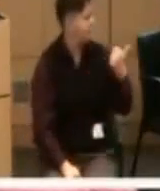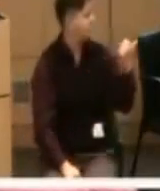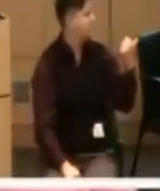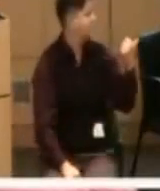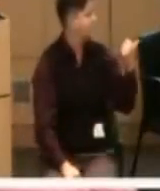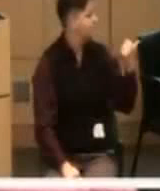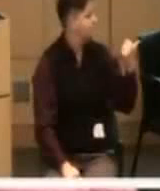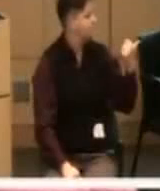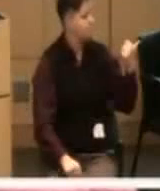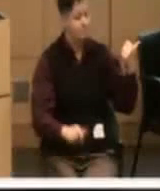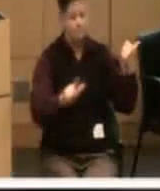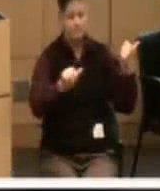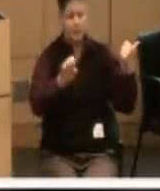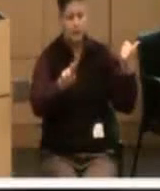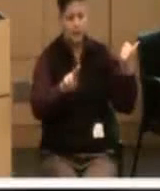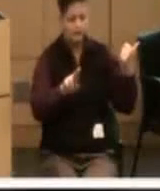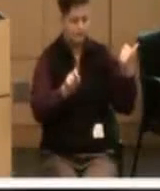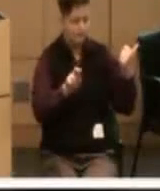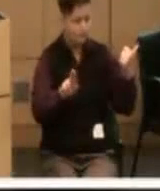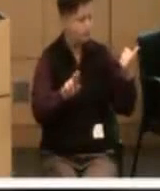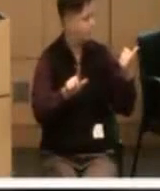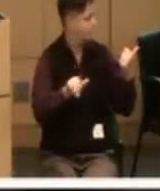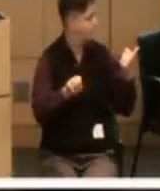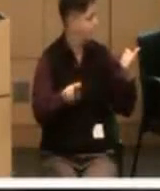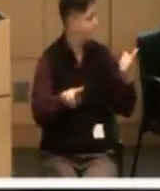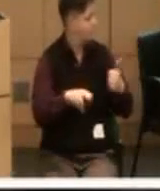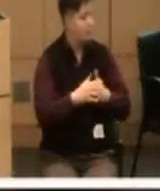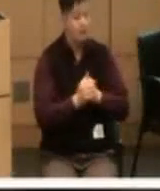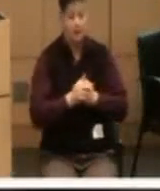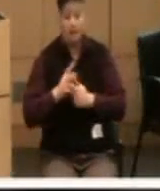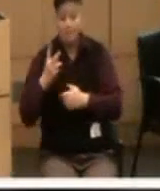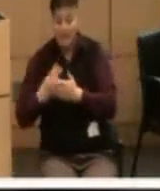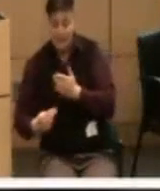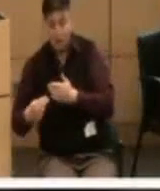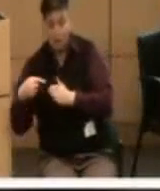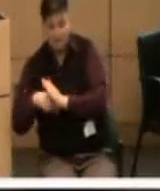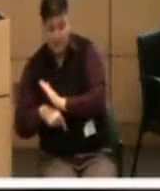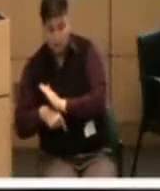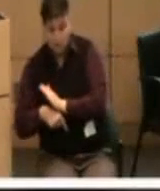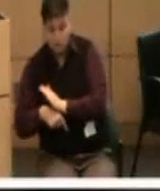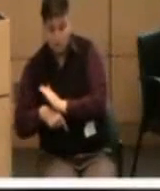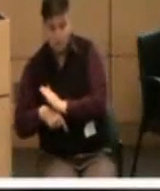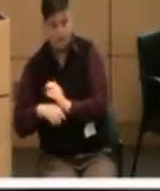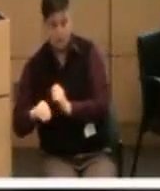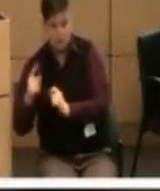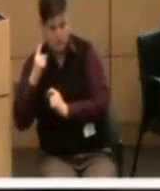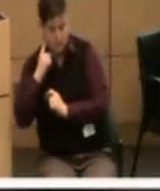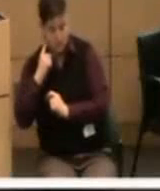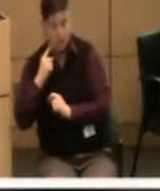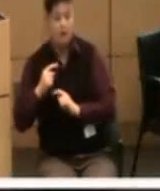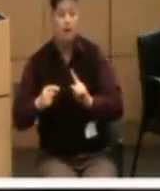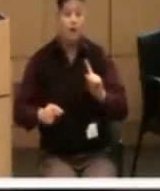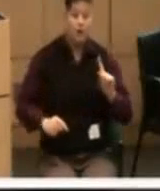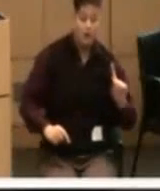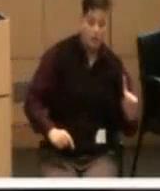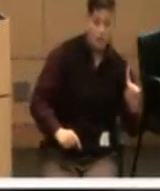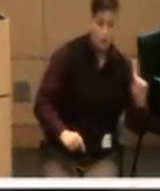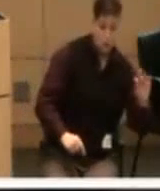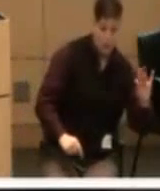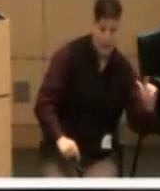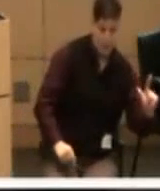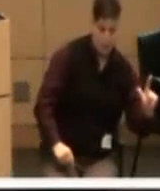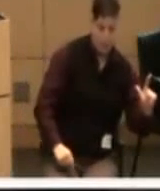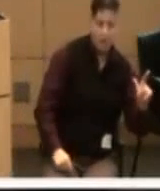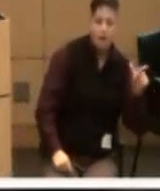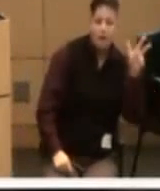with bilateral profound who have no sound, children with unilateral hearing loss still do have one normal hearing ear. And so it's not like they're not getting